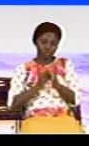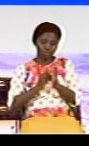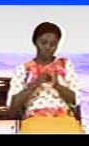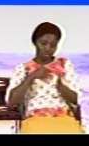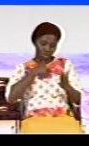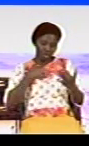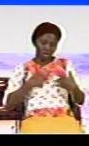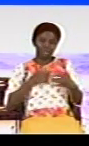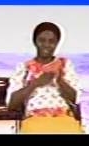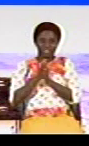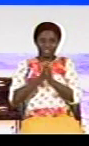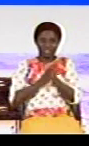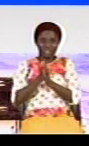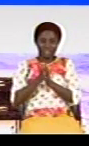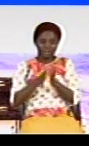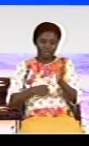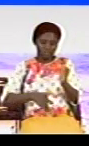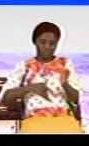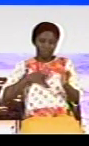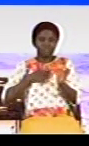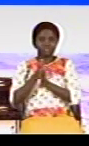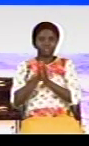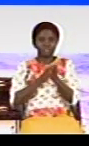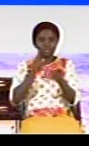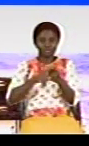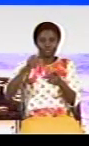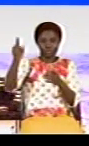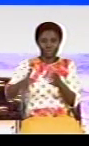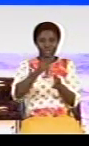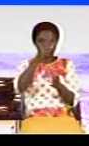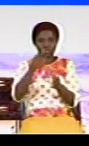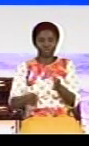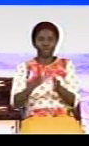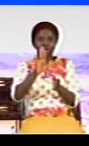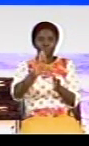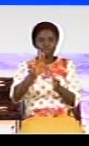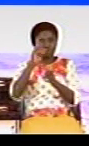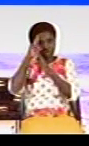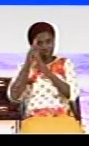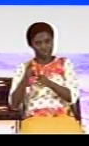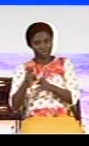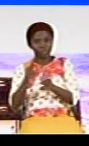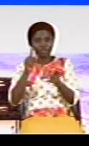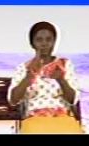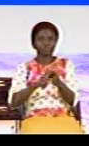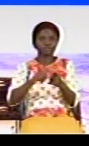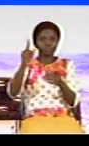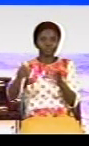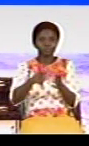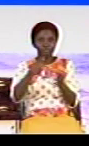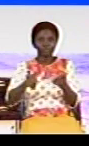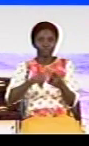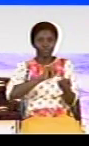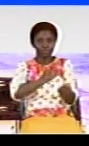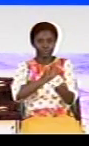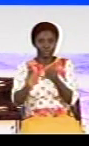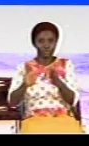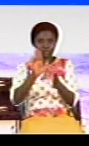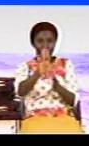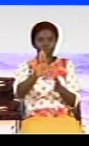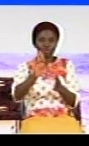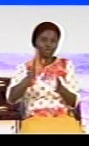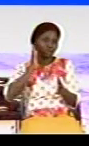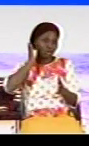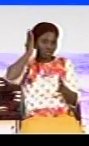desires to cancel your dignity. You see your own desires to spoil your destiny. When you